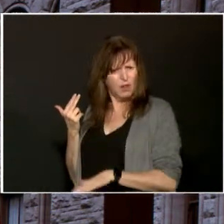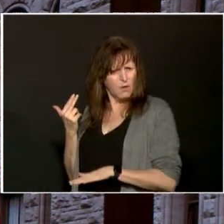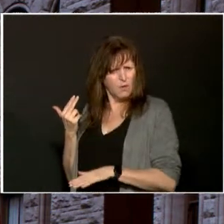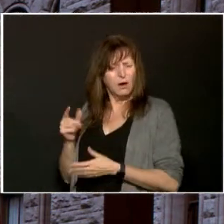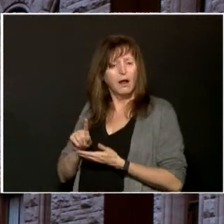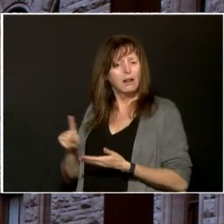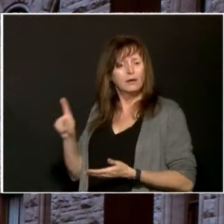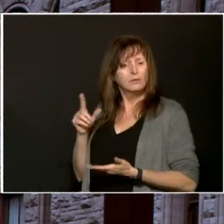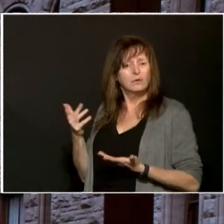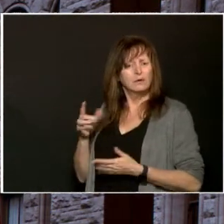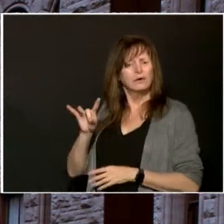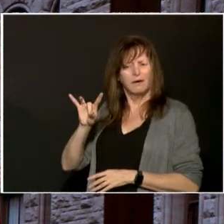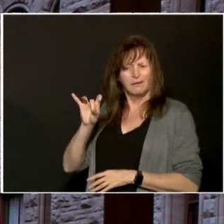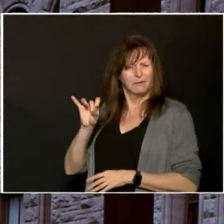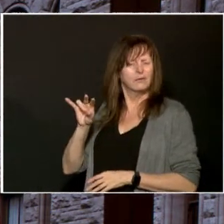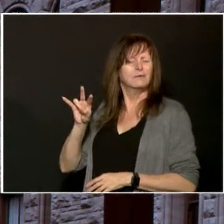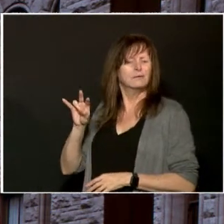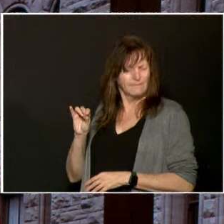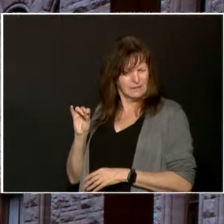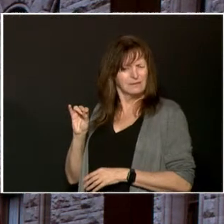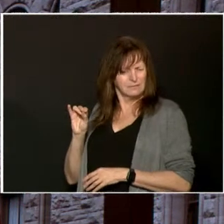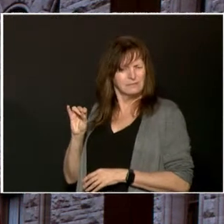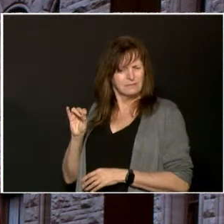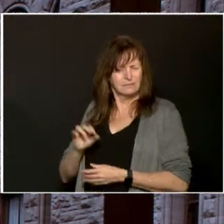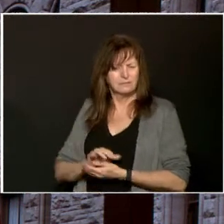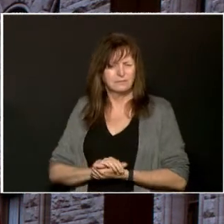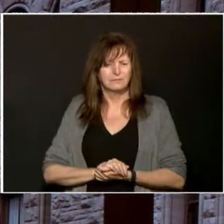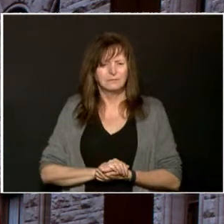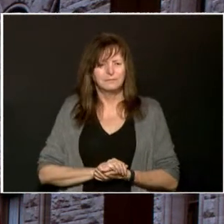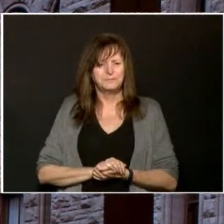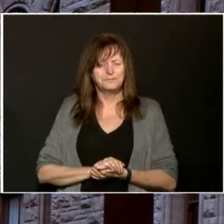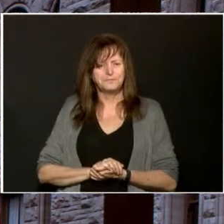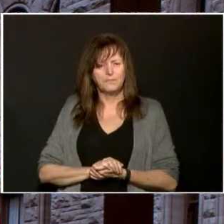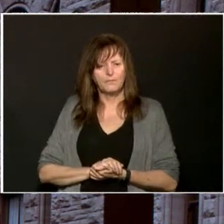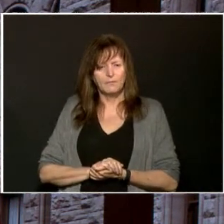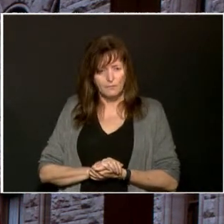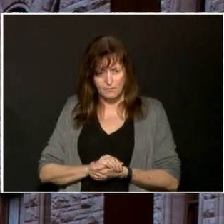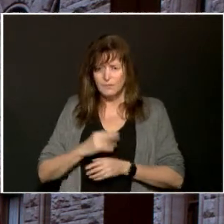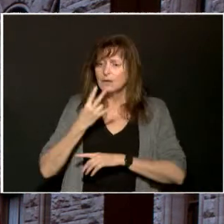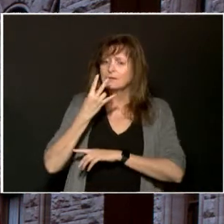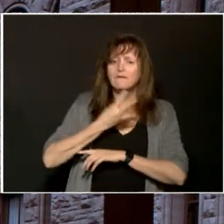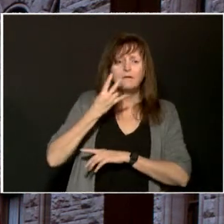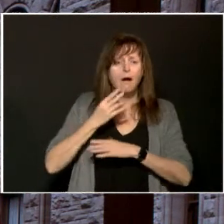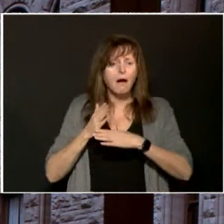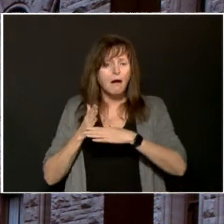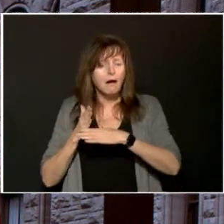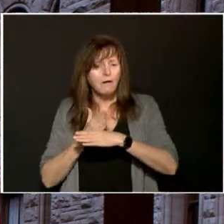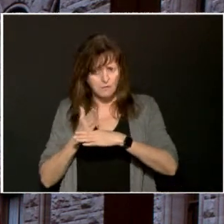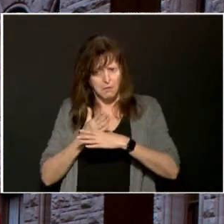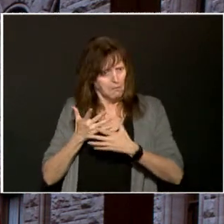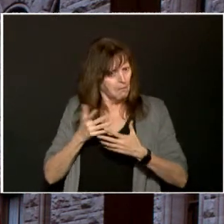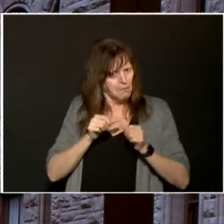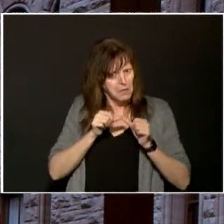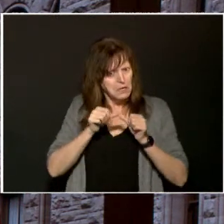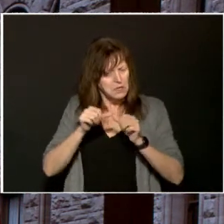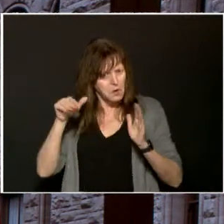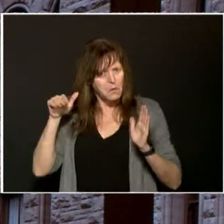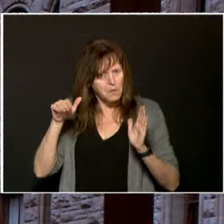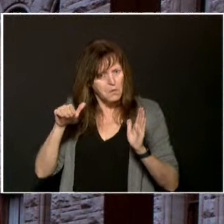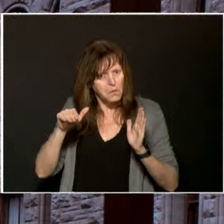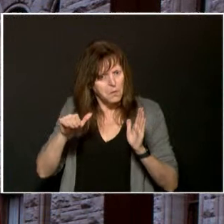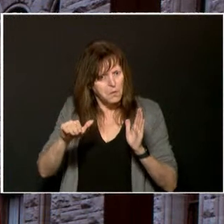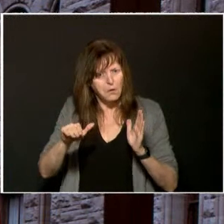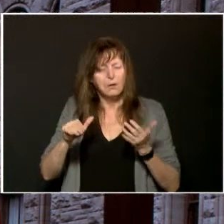new cases. Ontario's 7-day average continues to decline steadily and is currently at